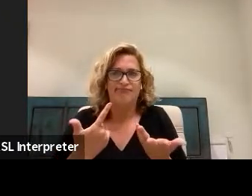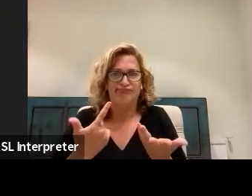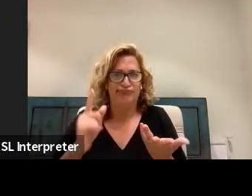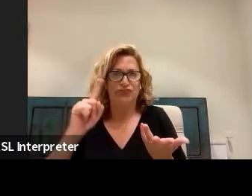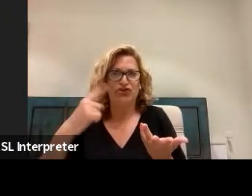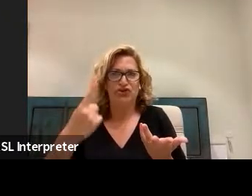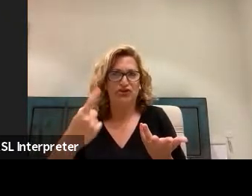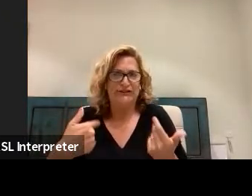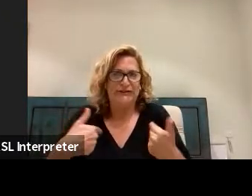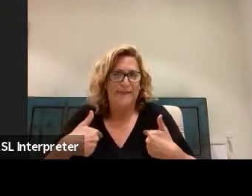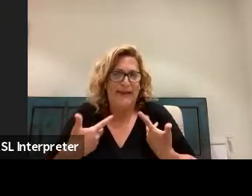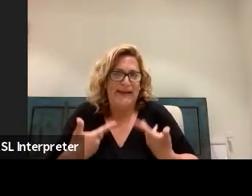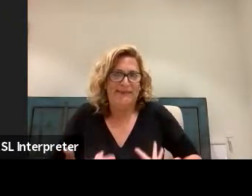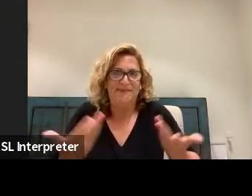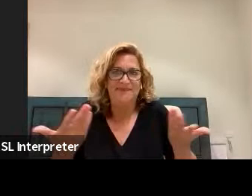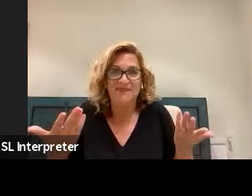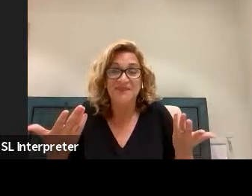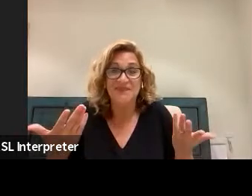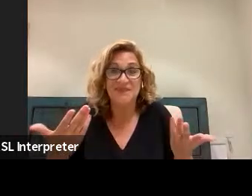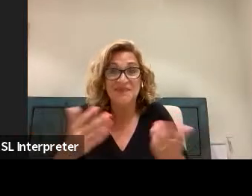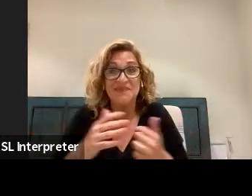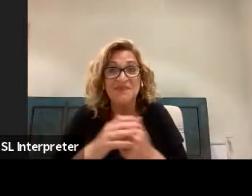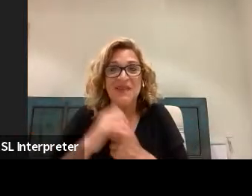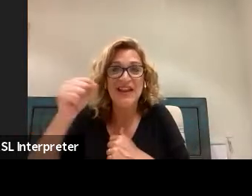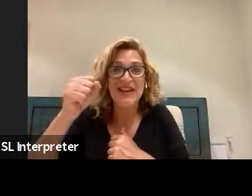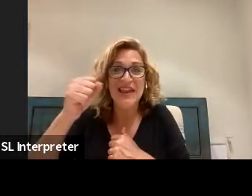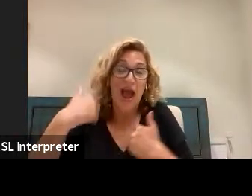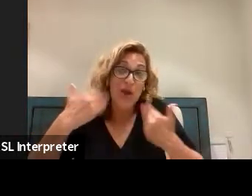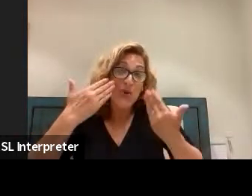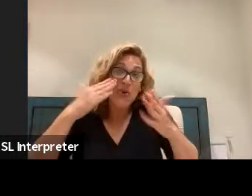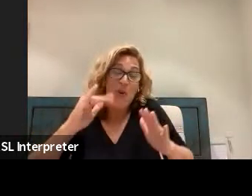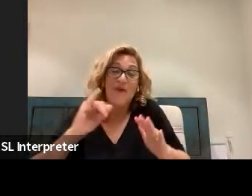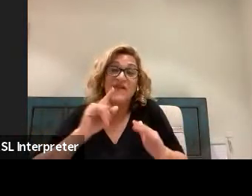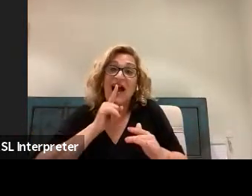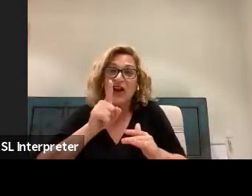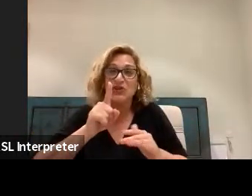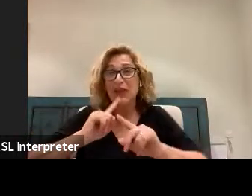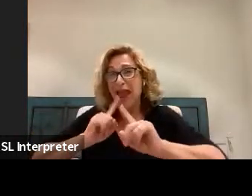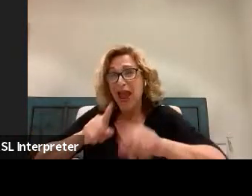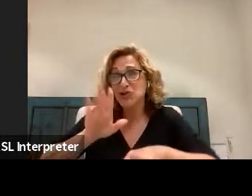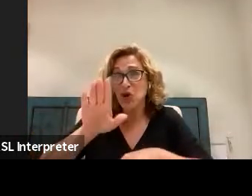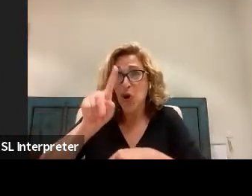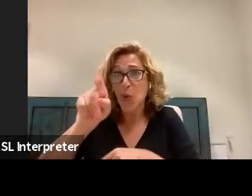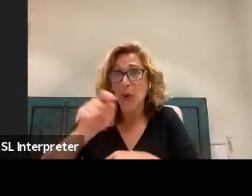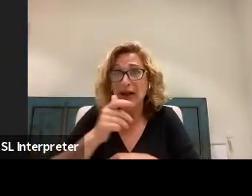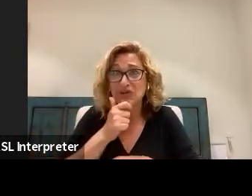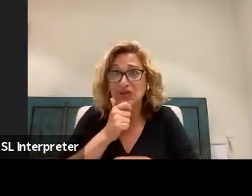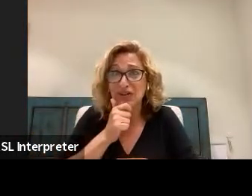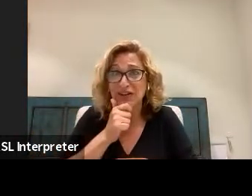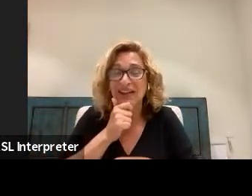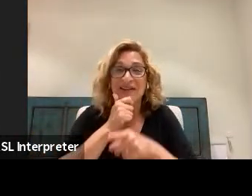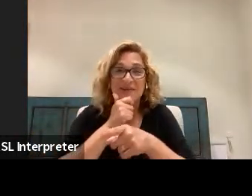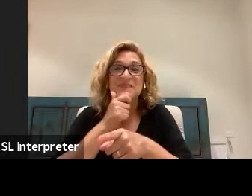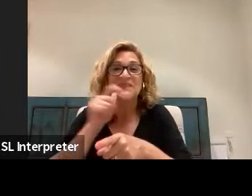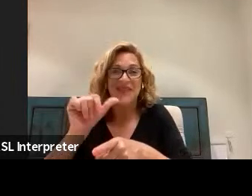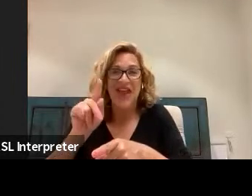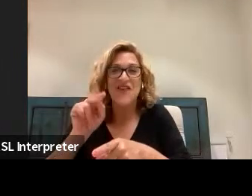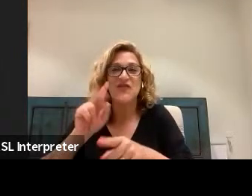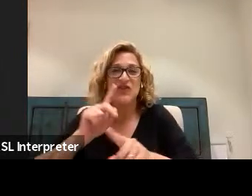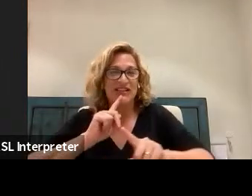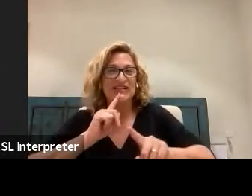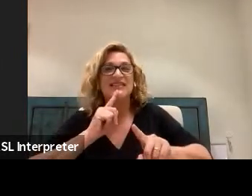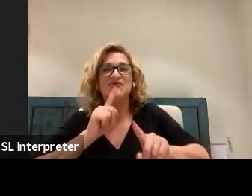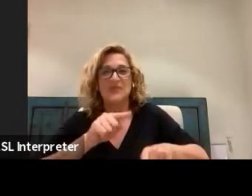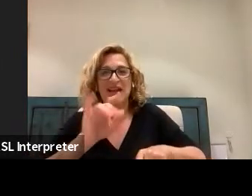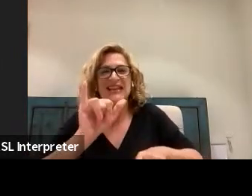me. So yeah, I don't know if I actually answered your question. You did. And then some. Thank you